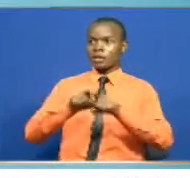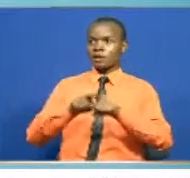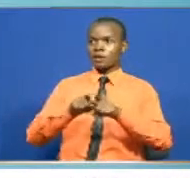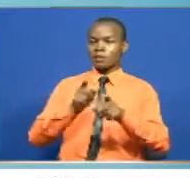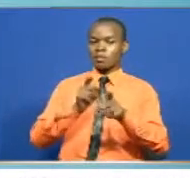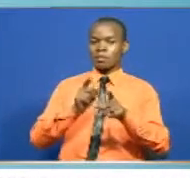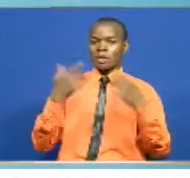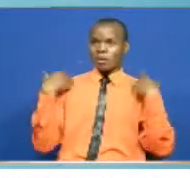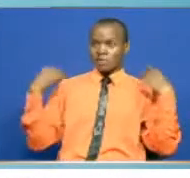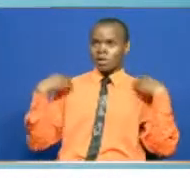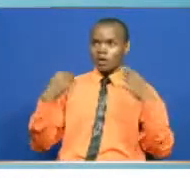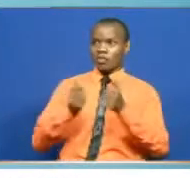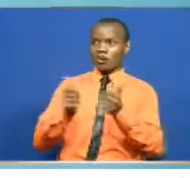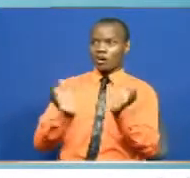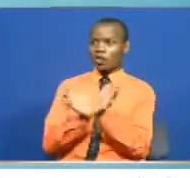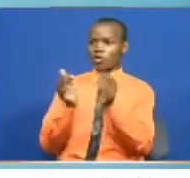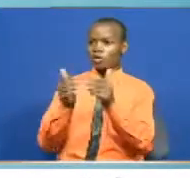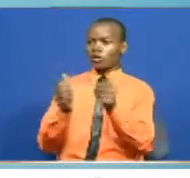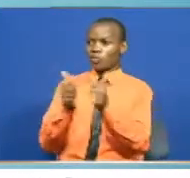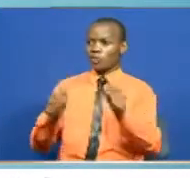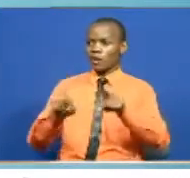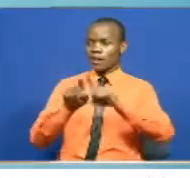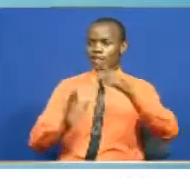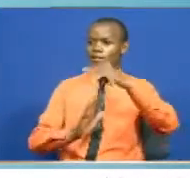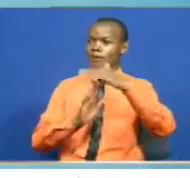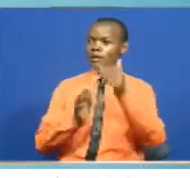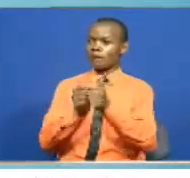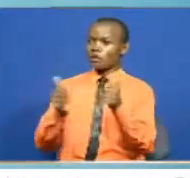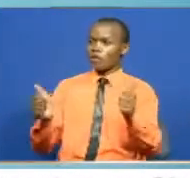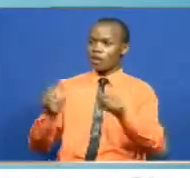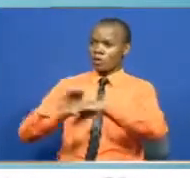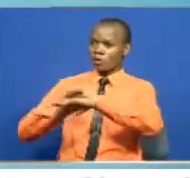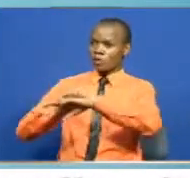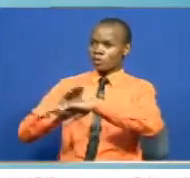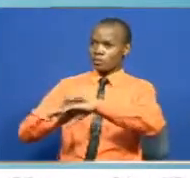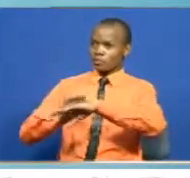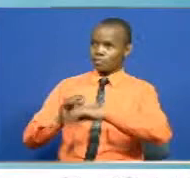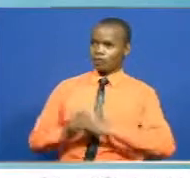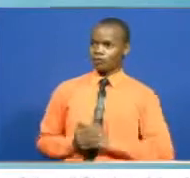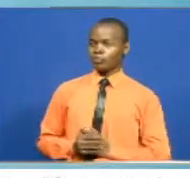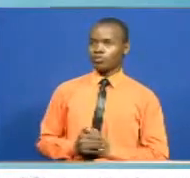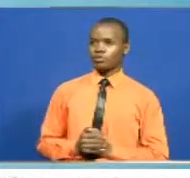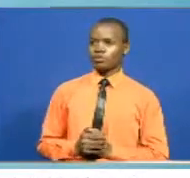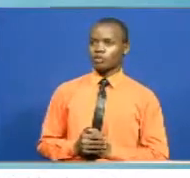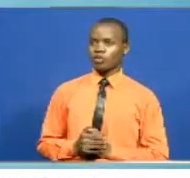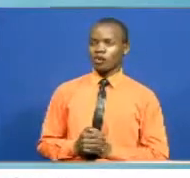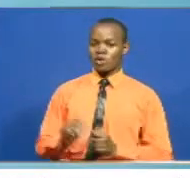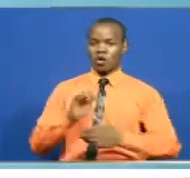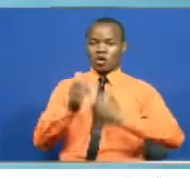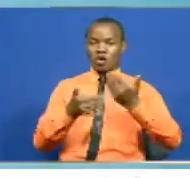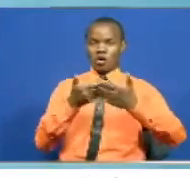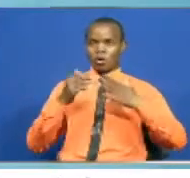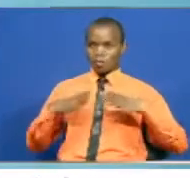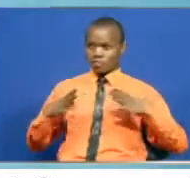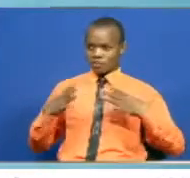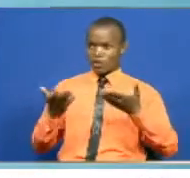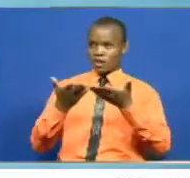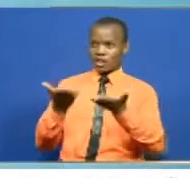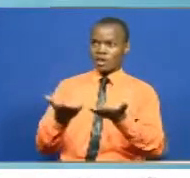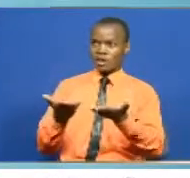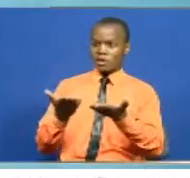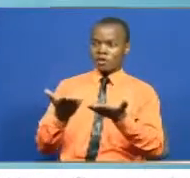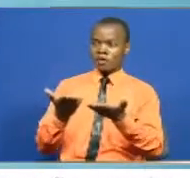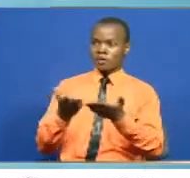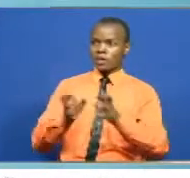have a good coaching staff, the technical bench is amazing. And everybody will be there, so get in tune